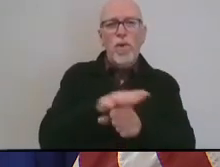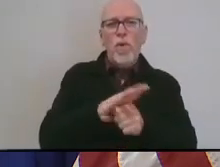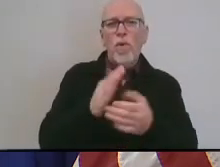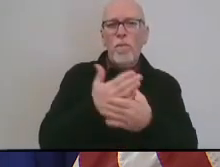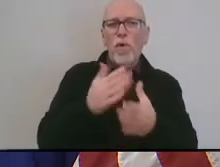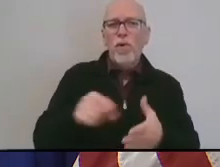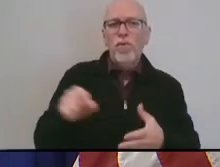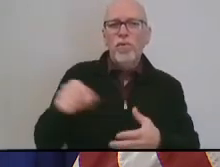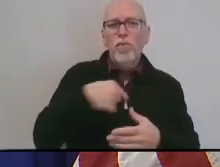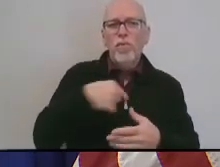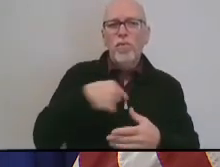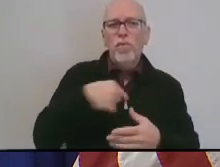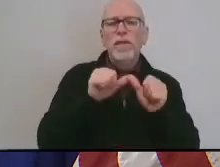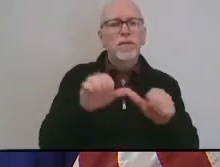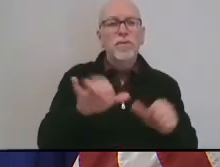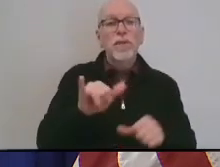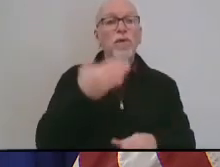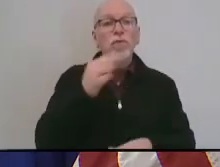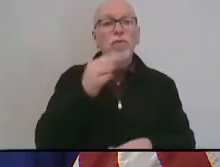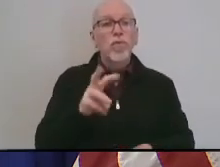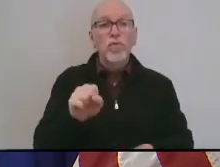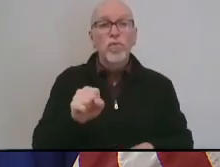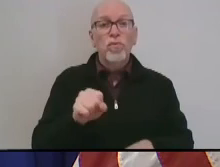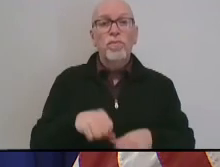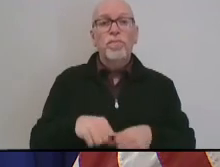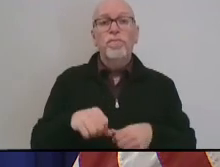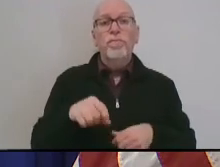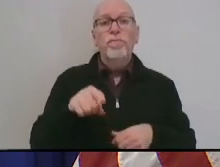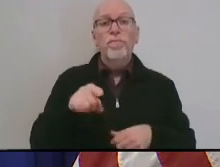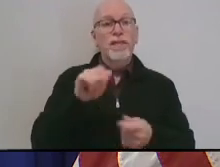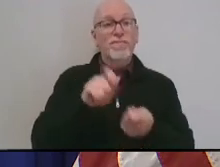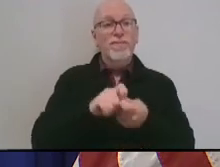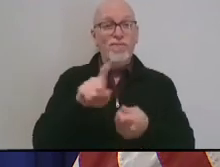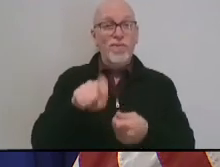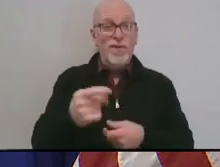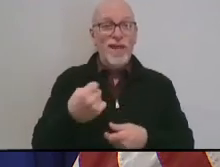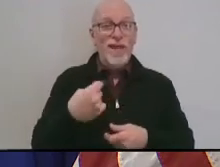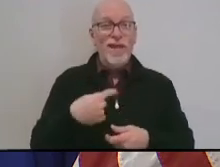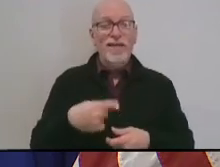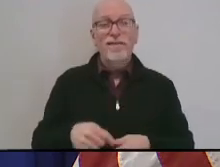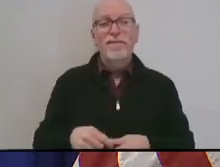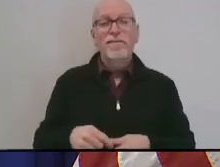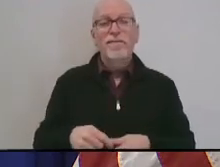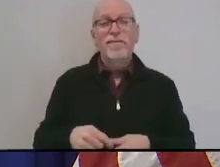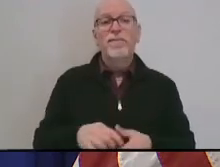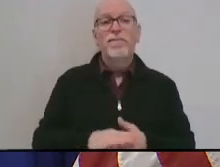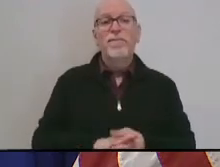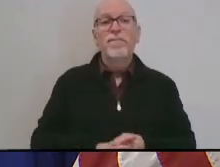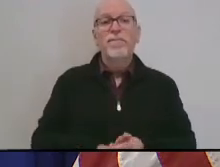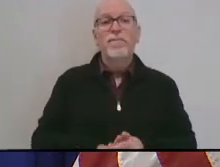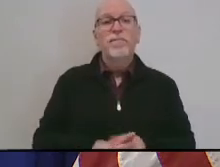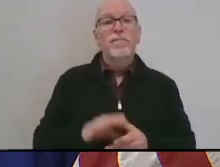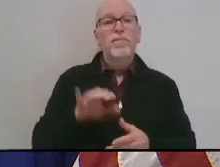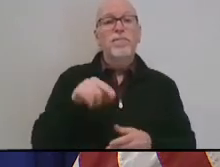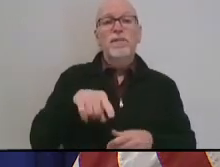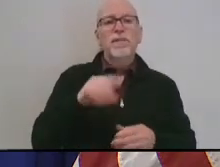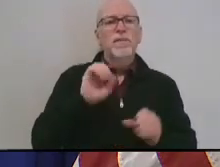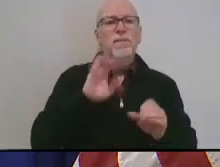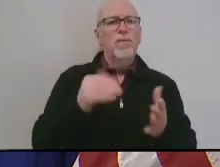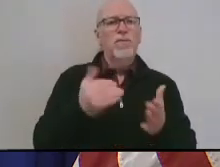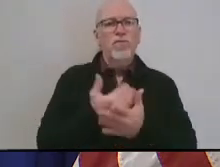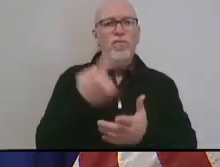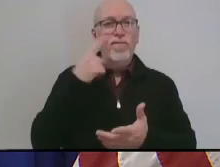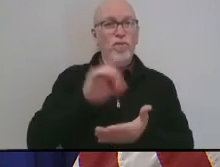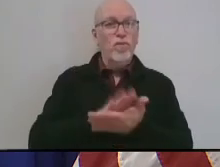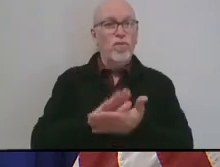good news is about the specific question you asked is these schools, this is nothing new to these schools. They've been doing